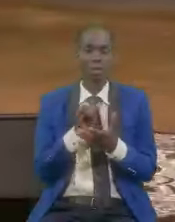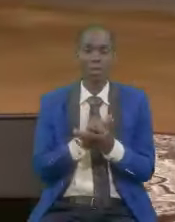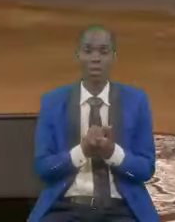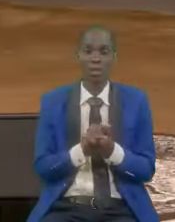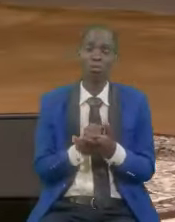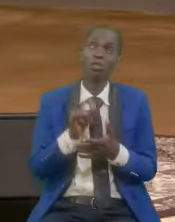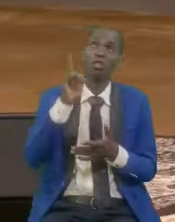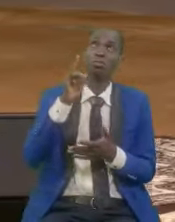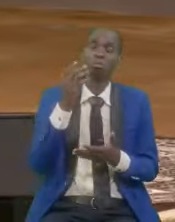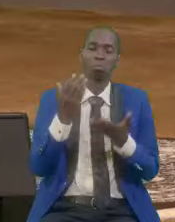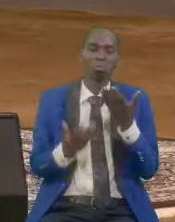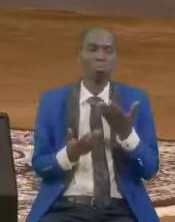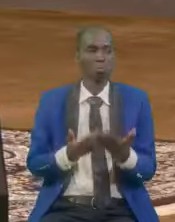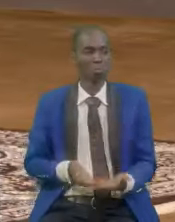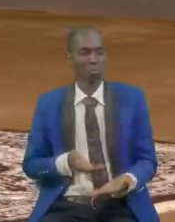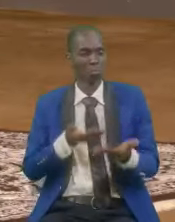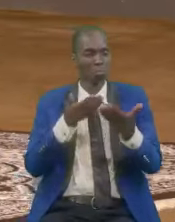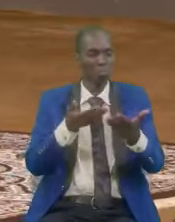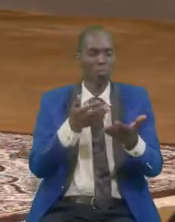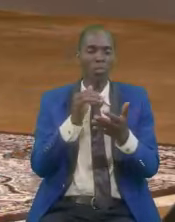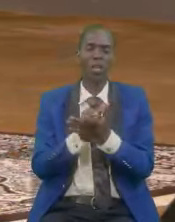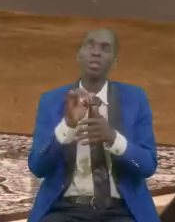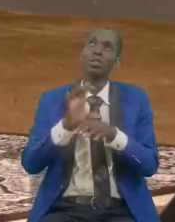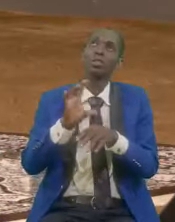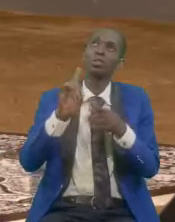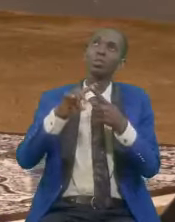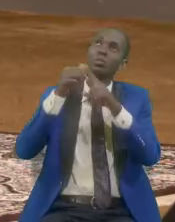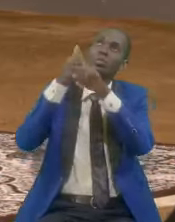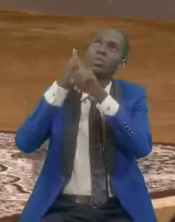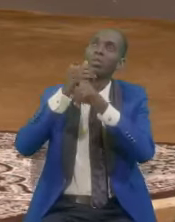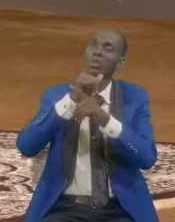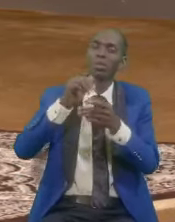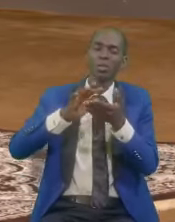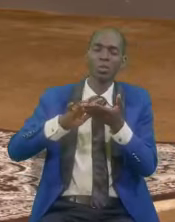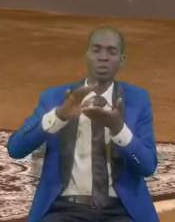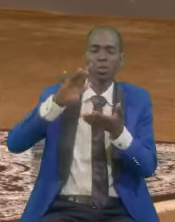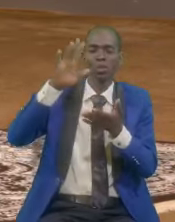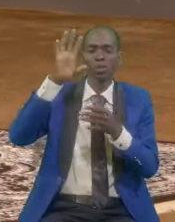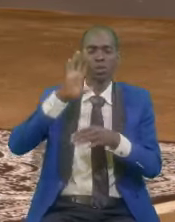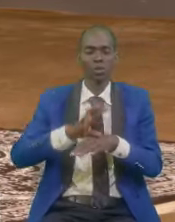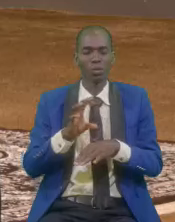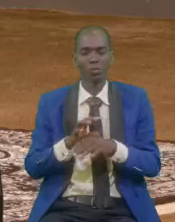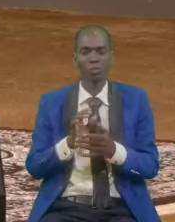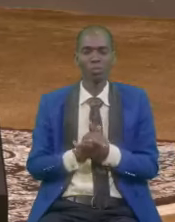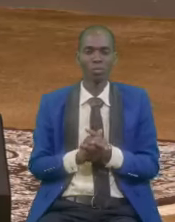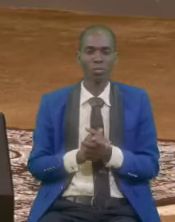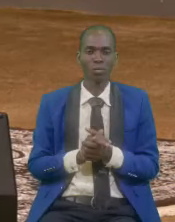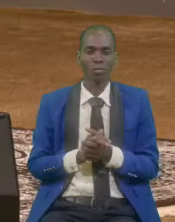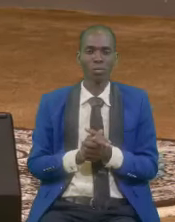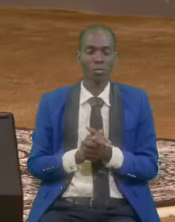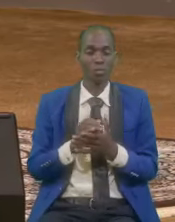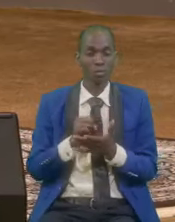that church to himself, a glorious church. Sanctification makes